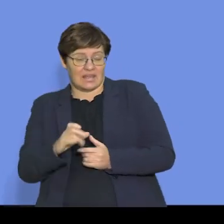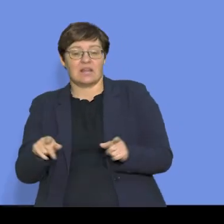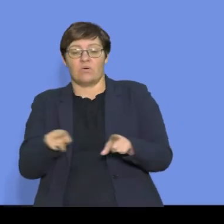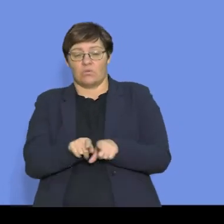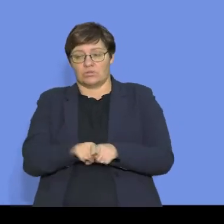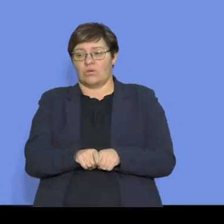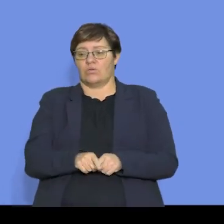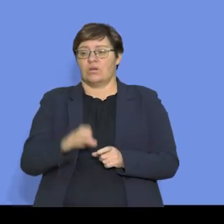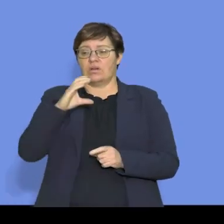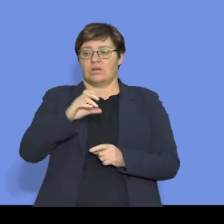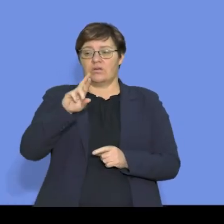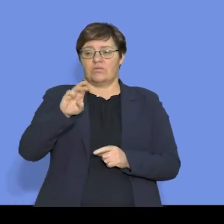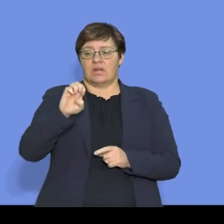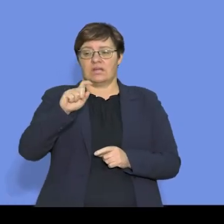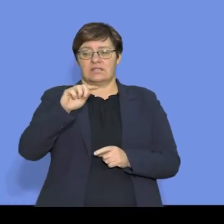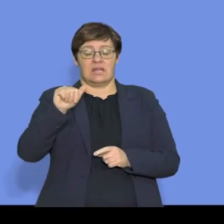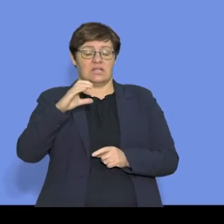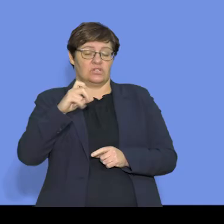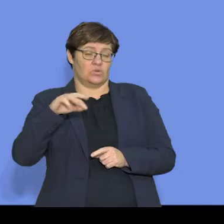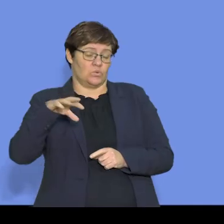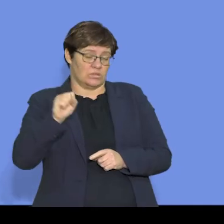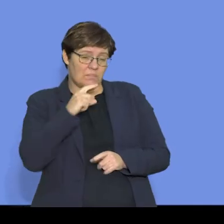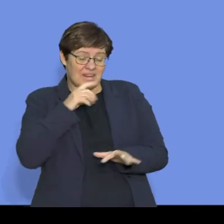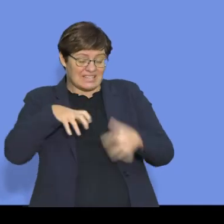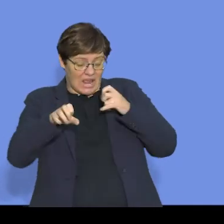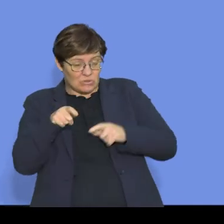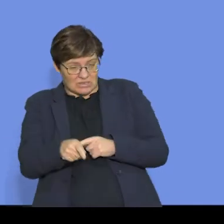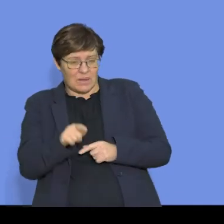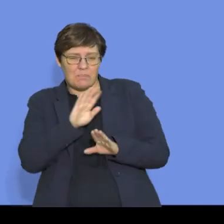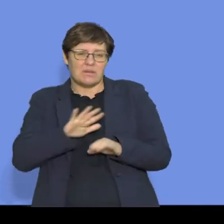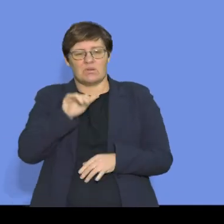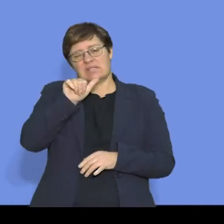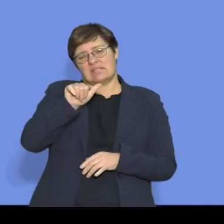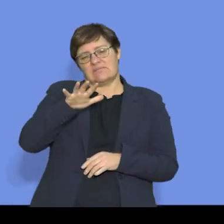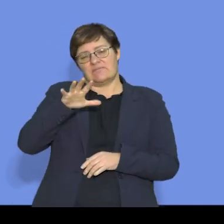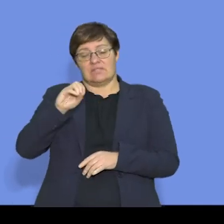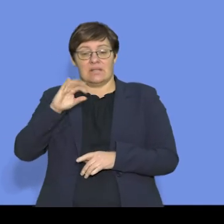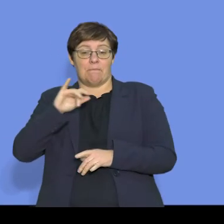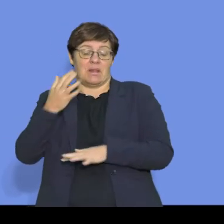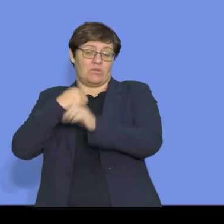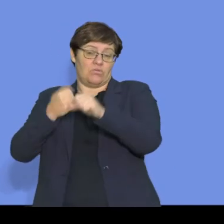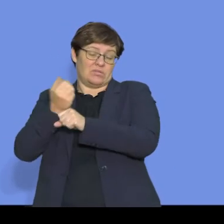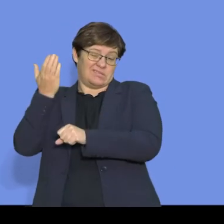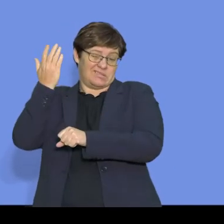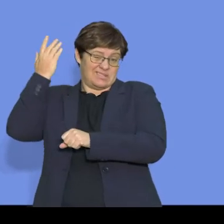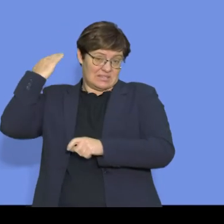then the end of the Cretaceous when the dinosaurs became extinct, which was 650 million years